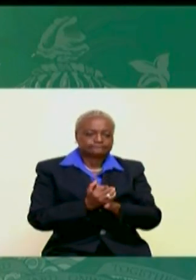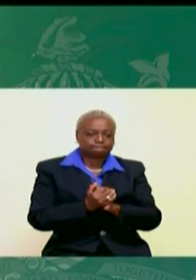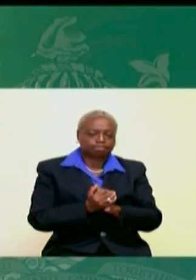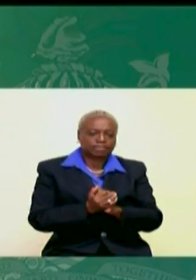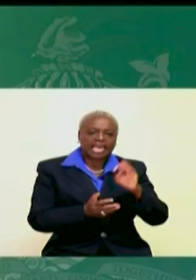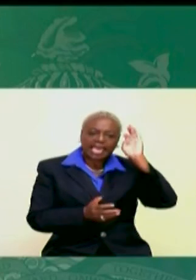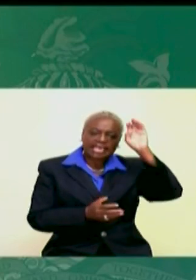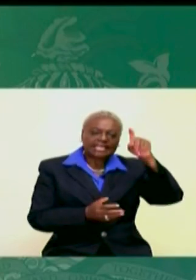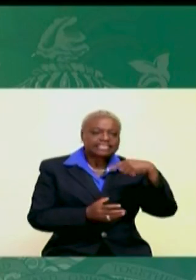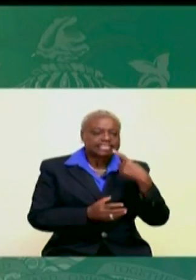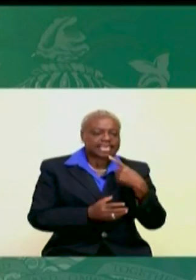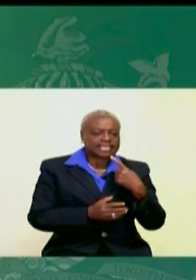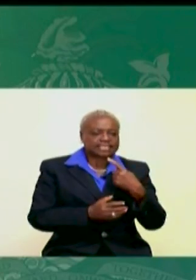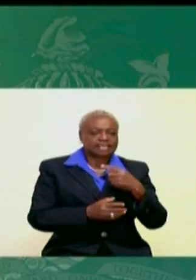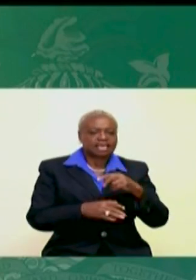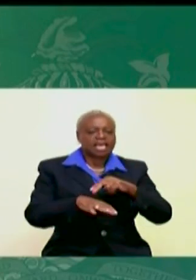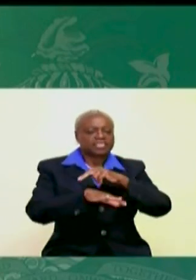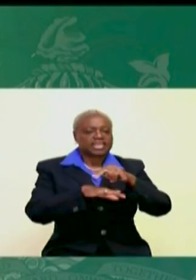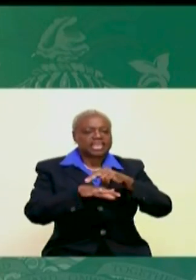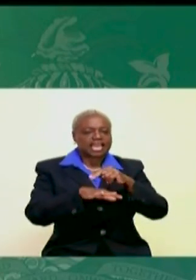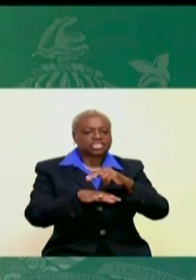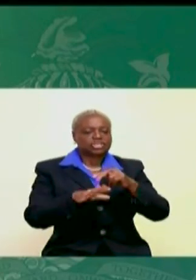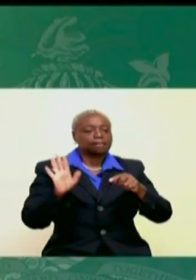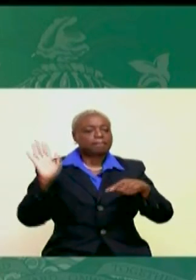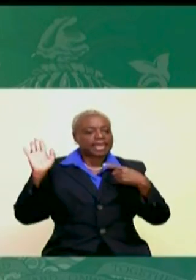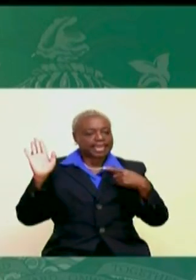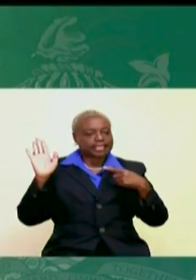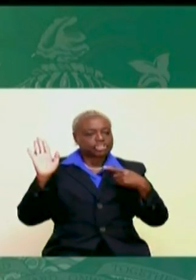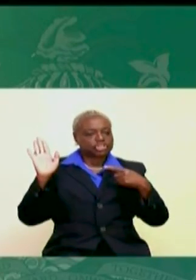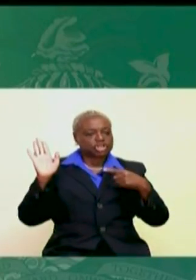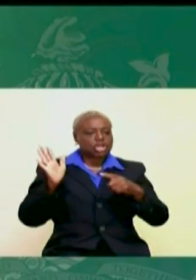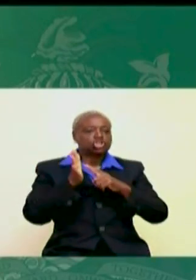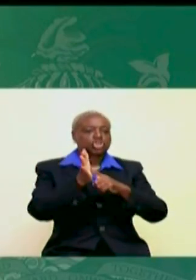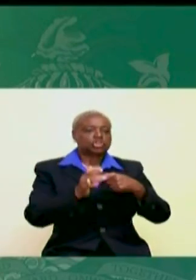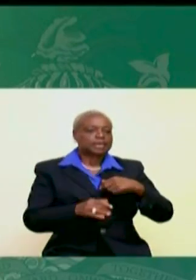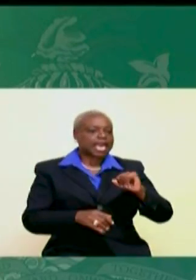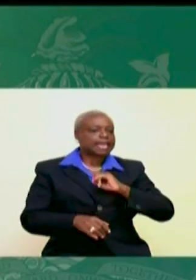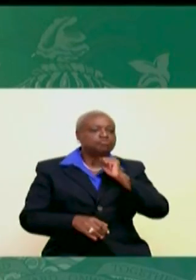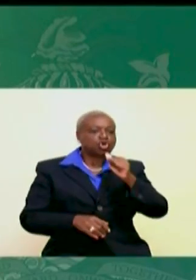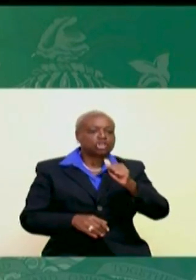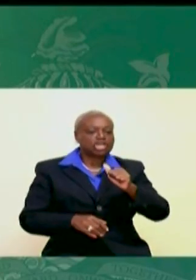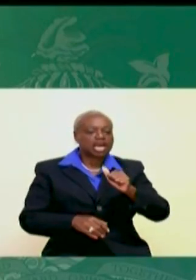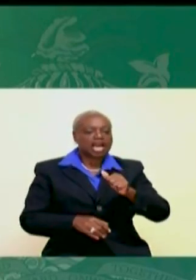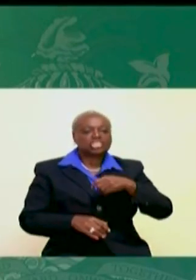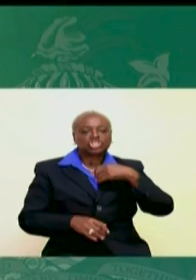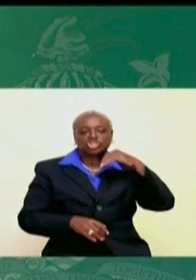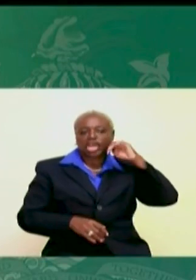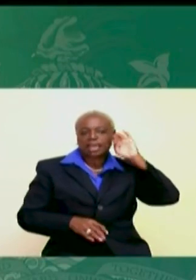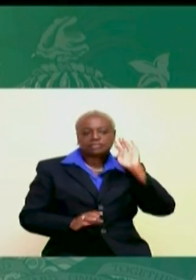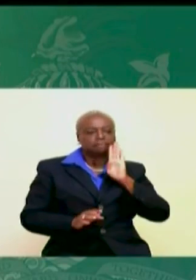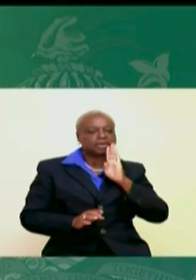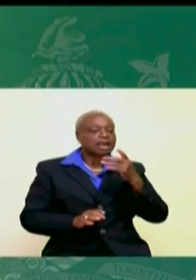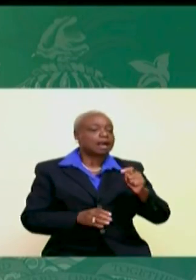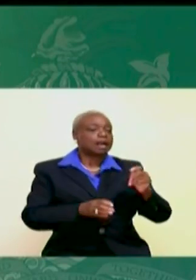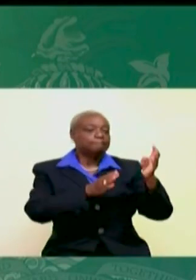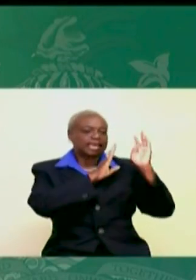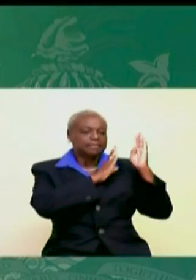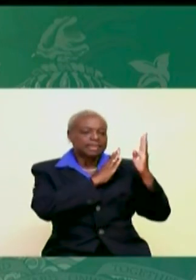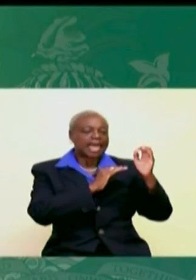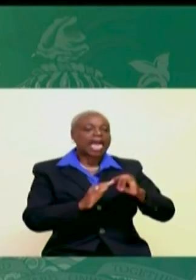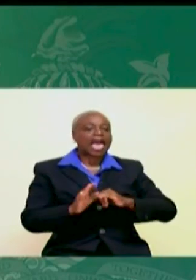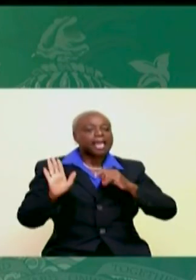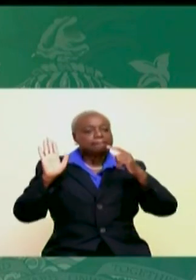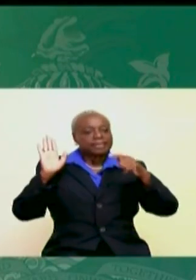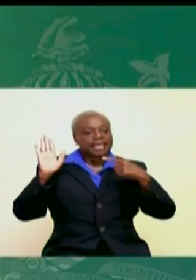She says, the National Pledge shows me that I'm not ashamed to be a Bahamian because I pledge my allegiance